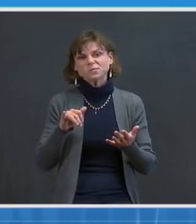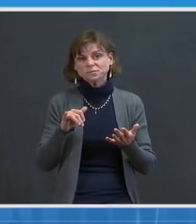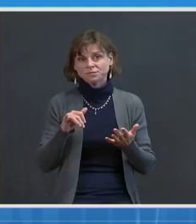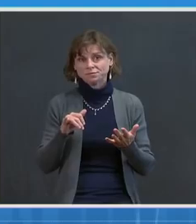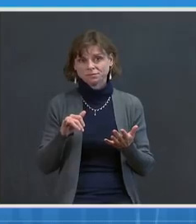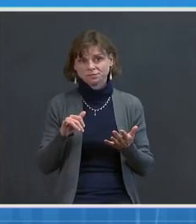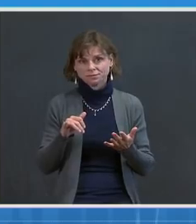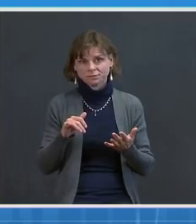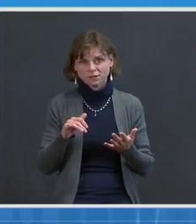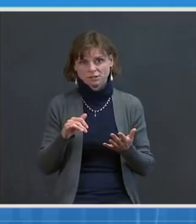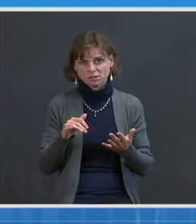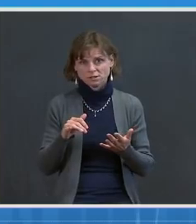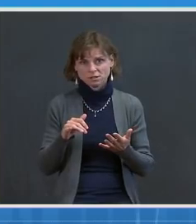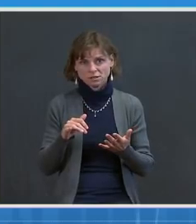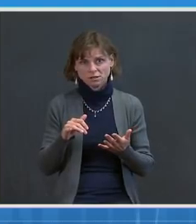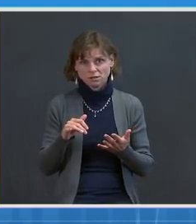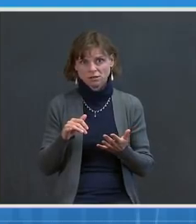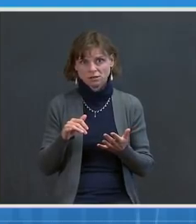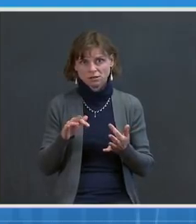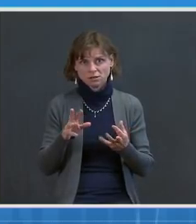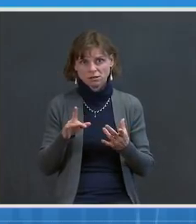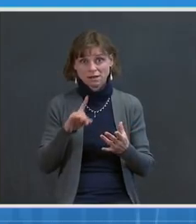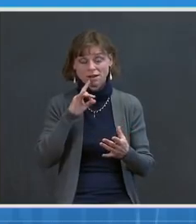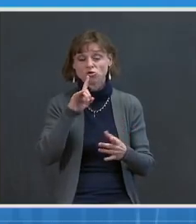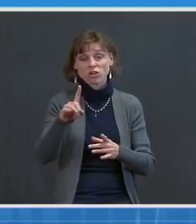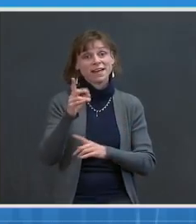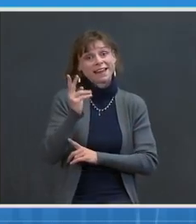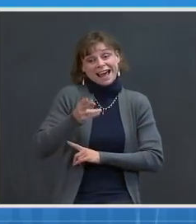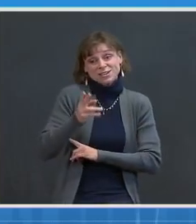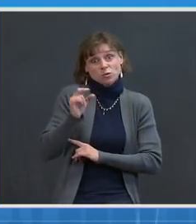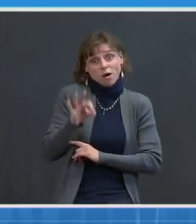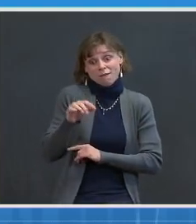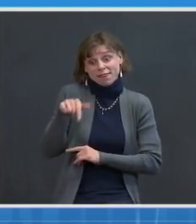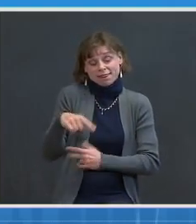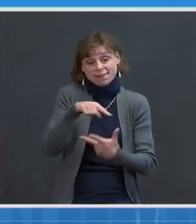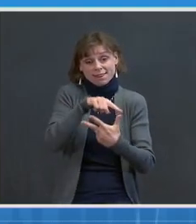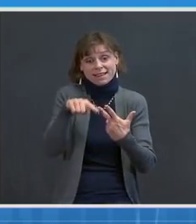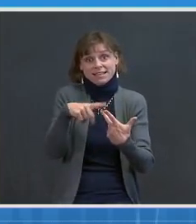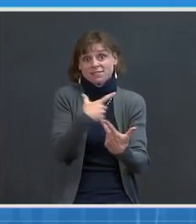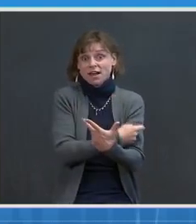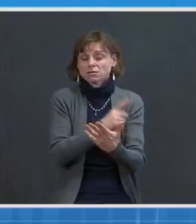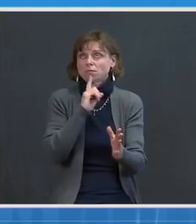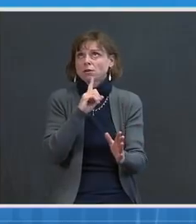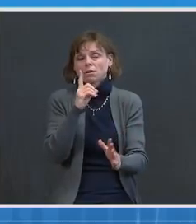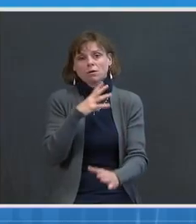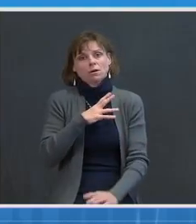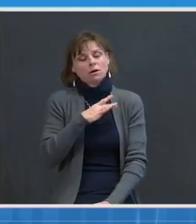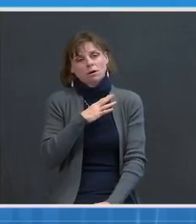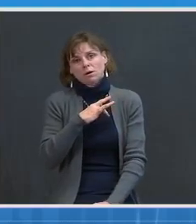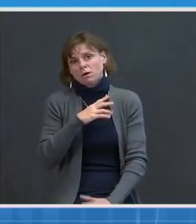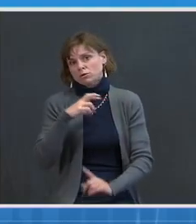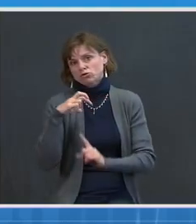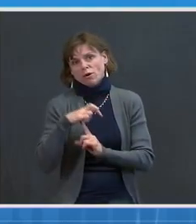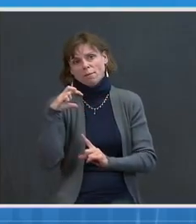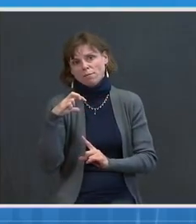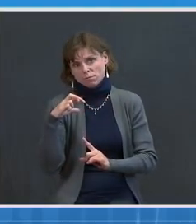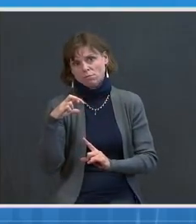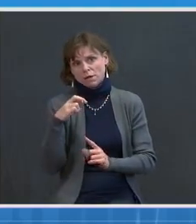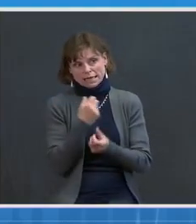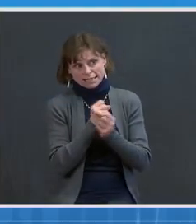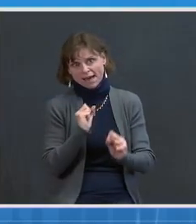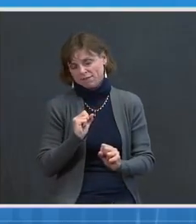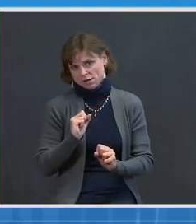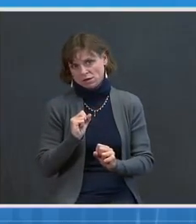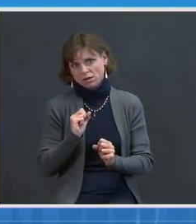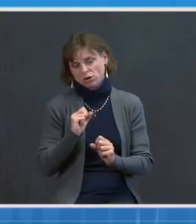the track record of these vaccines is so good from a safety and efficacy standpoint that simply making sure people have access to